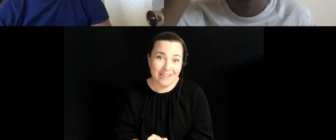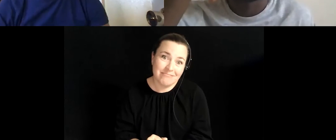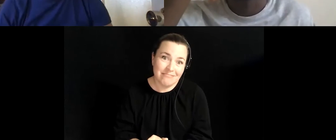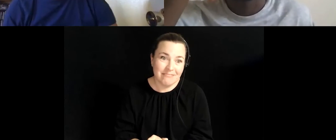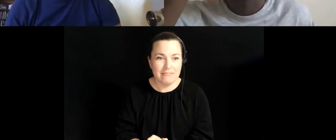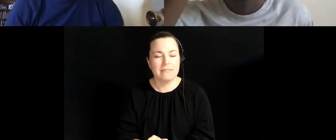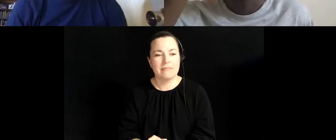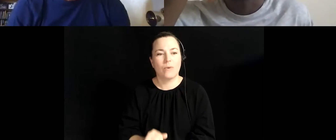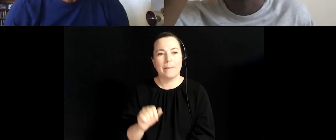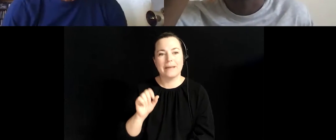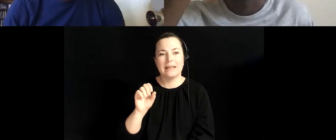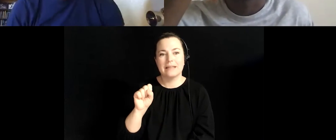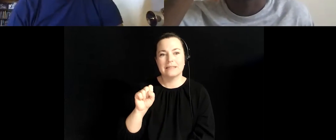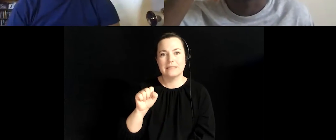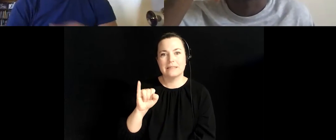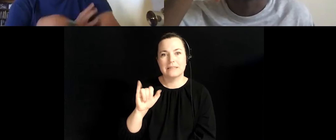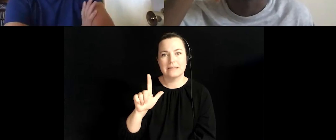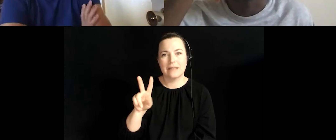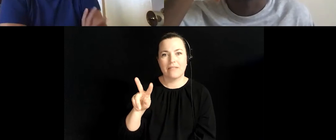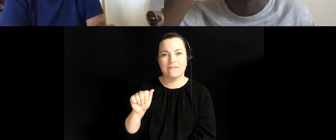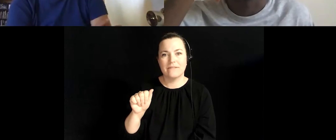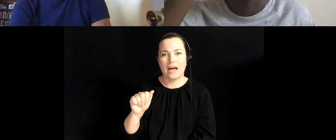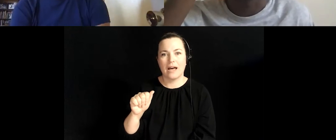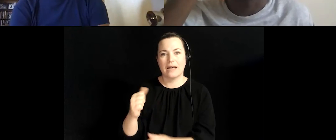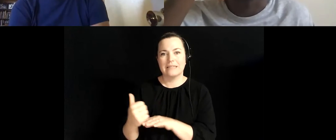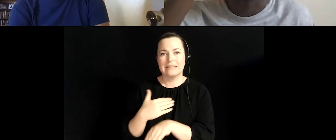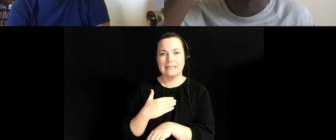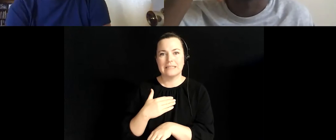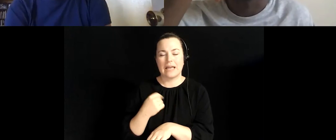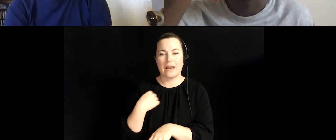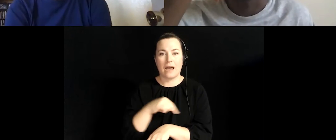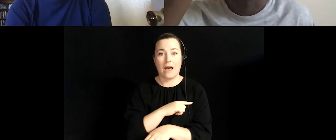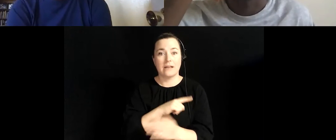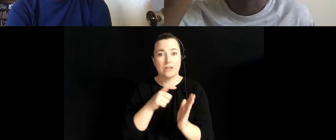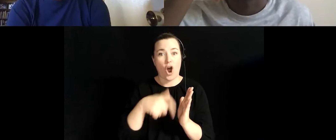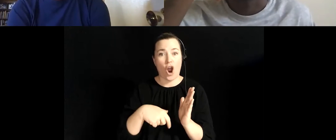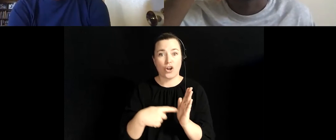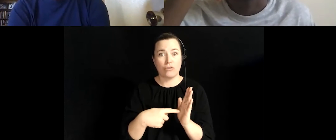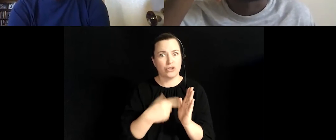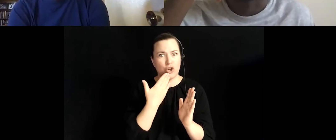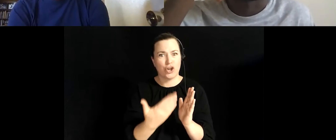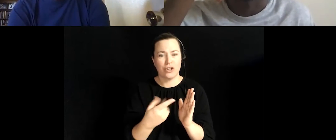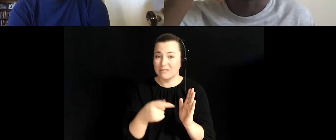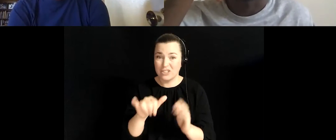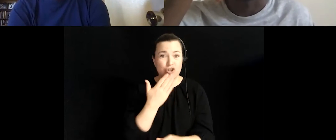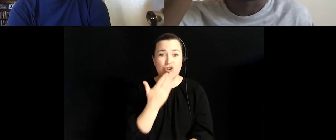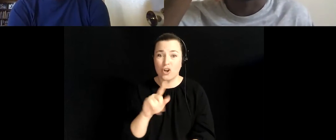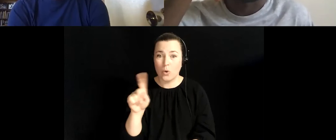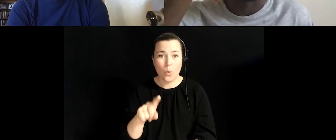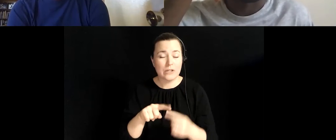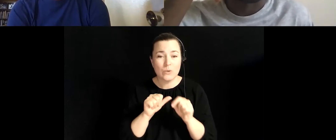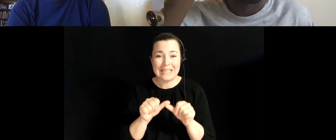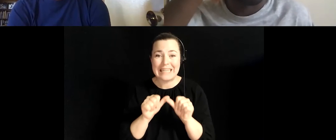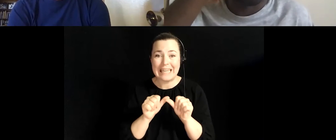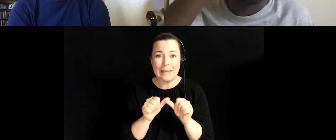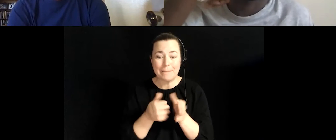actually Silva sent us an article that I think it's a good question to keep asking in a certain way. Like,